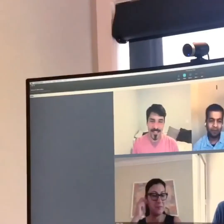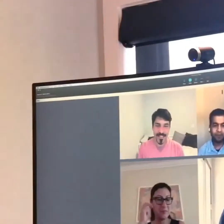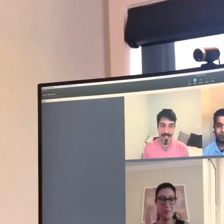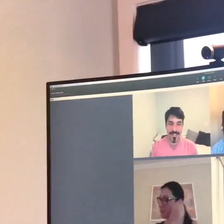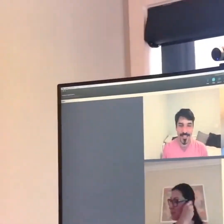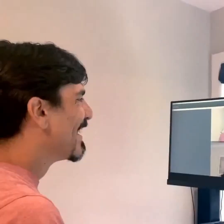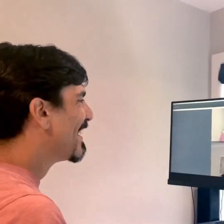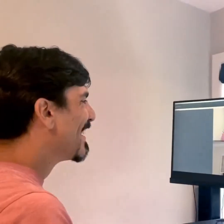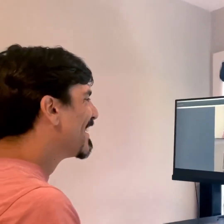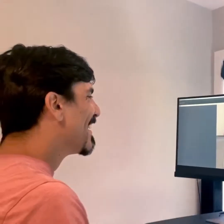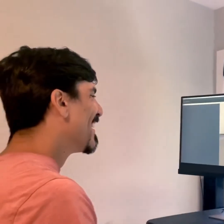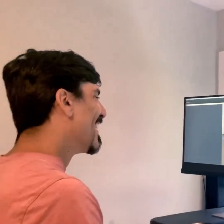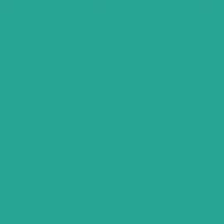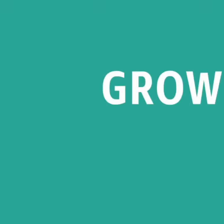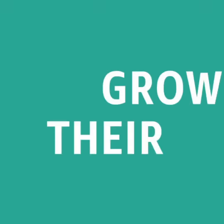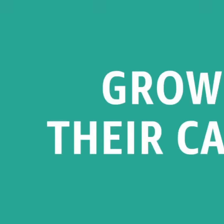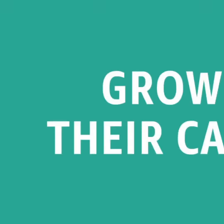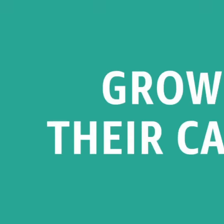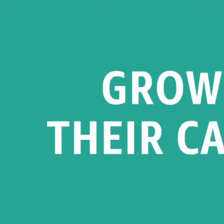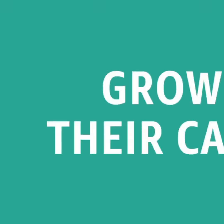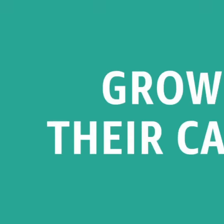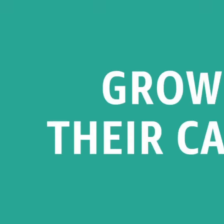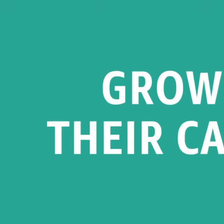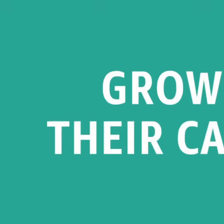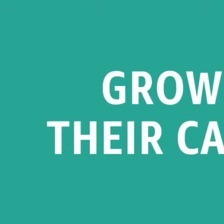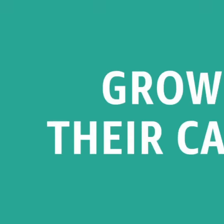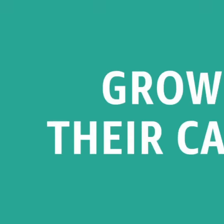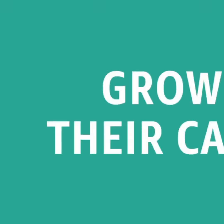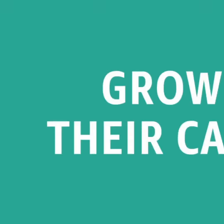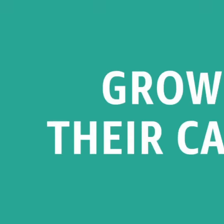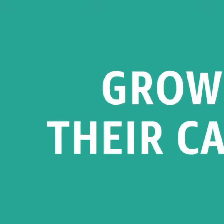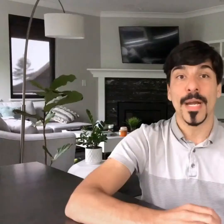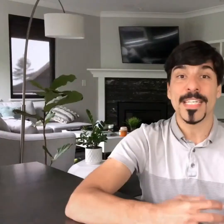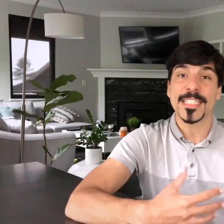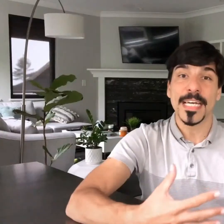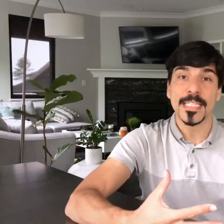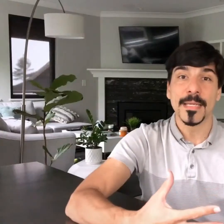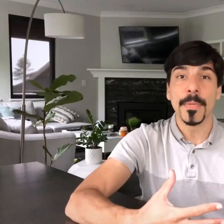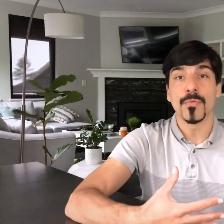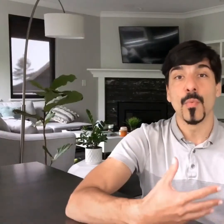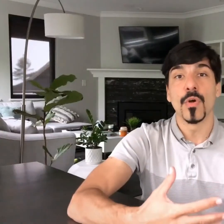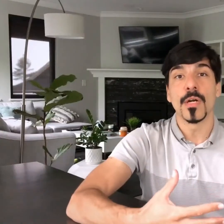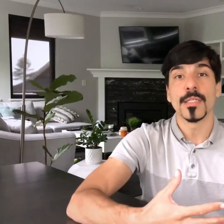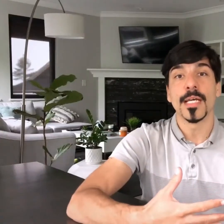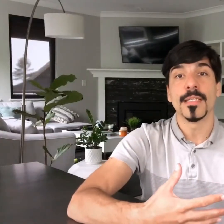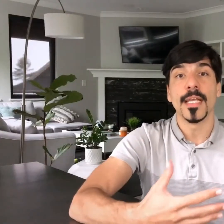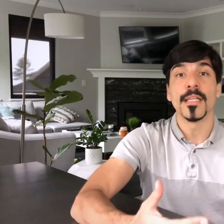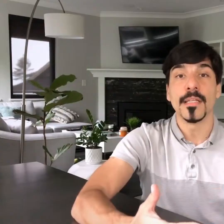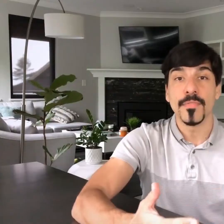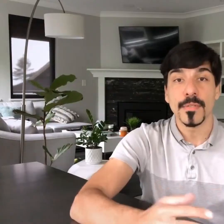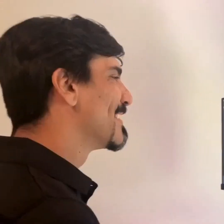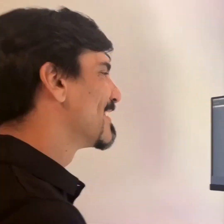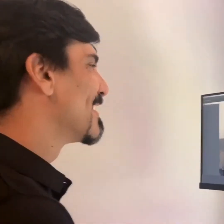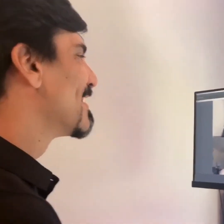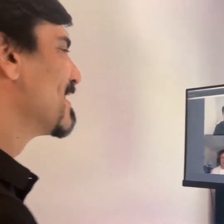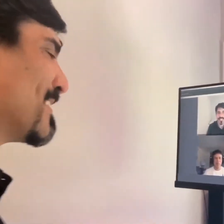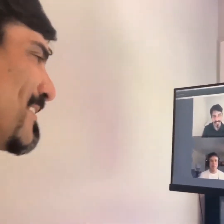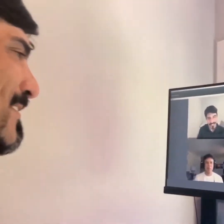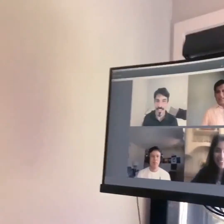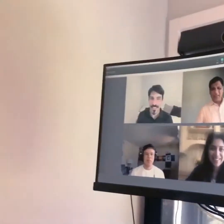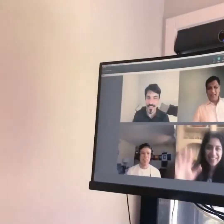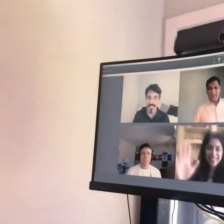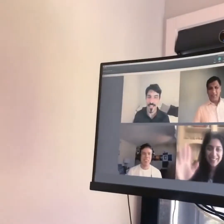like when I see my reports growing on their career and also when people are excited about the work that they deliver. We have